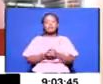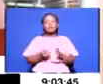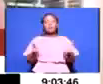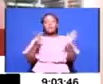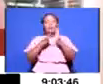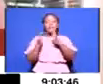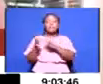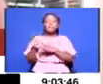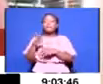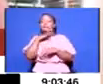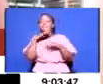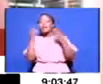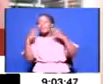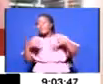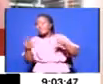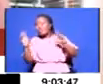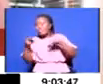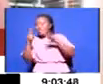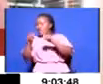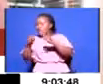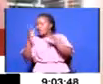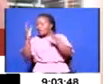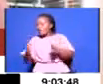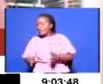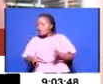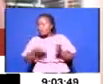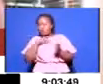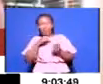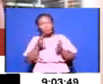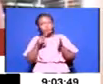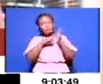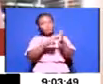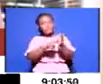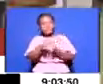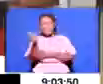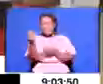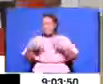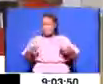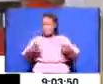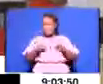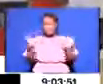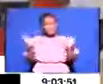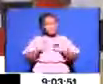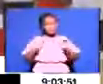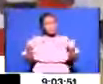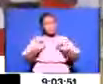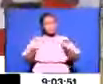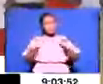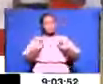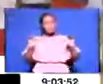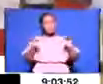hakuna mwanadamu yoyote atakaye kufa kwa niaba ya jamii ya mwanadamu mwingine.